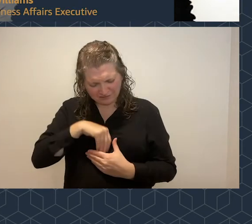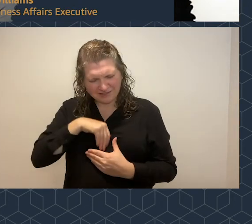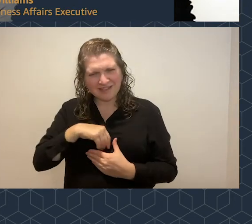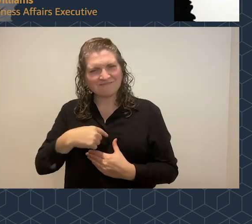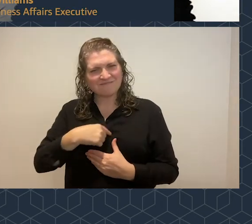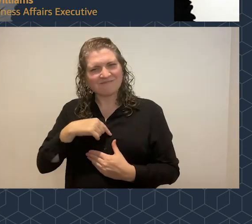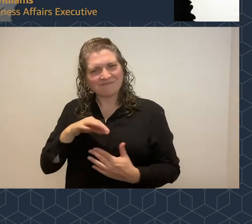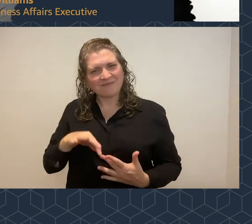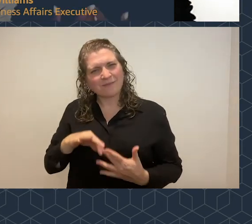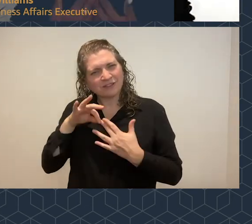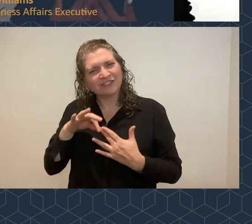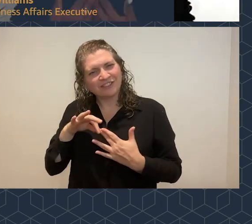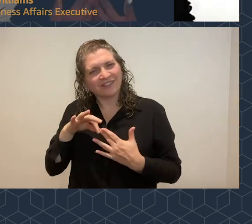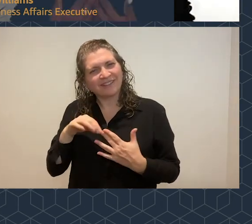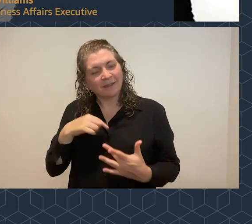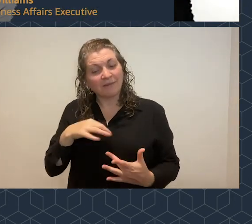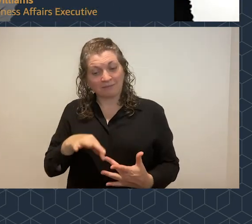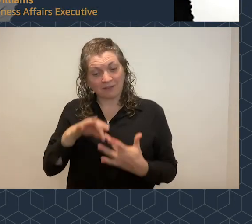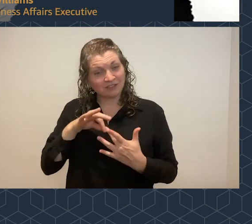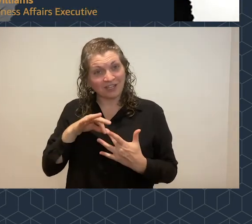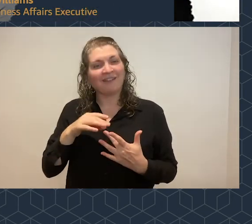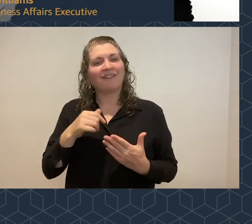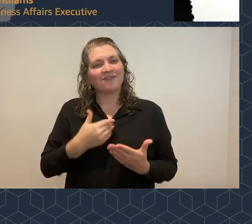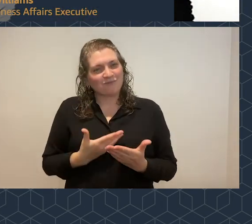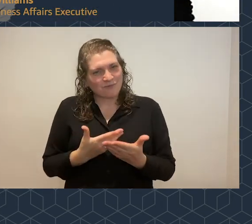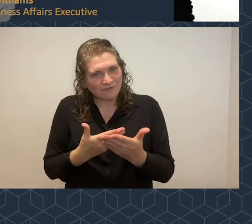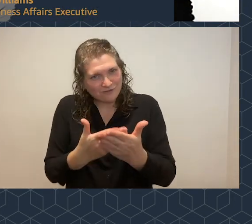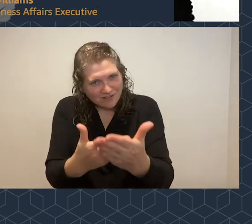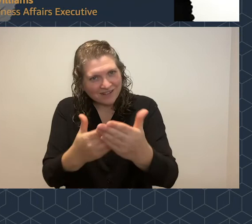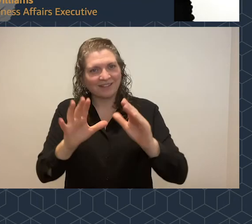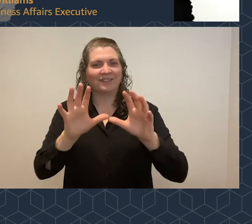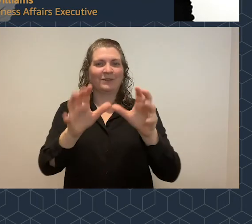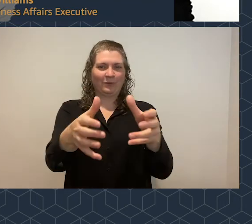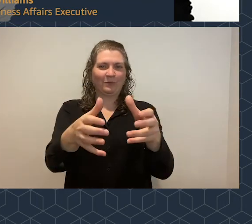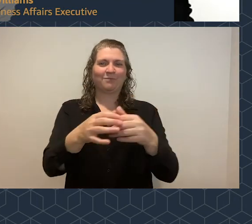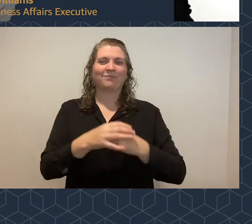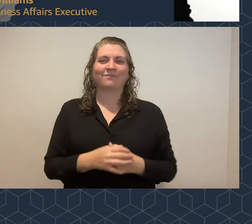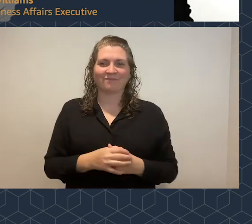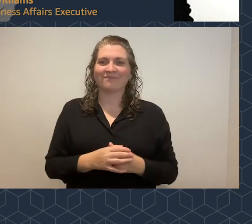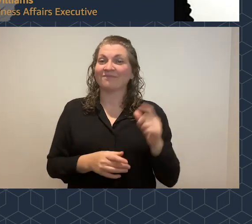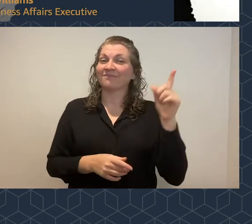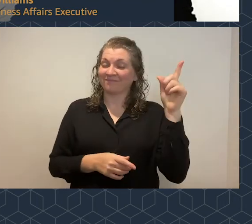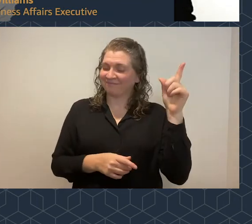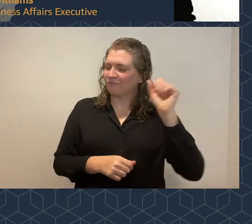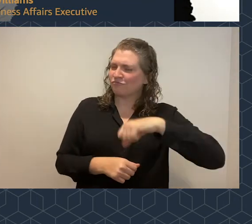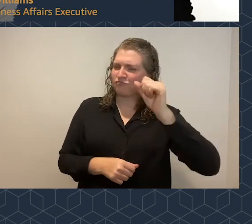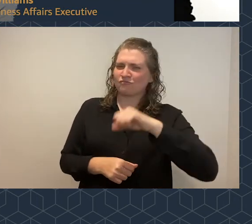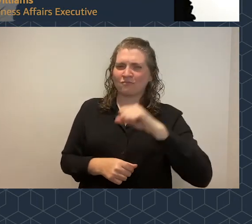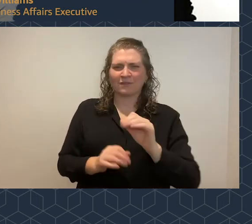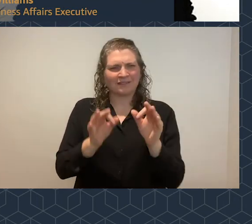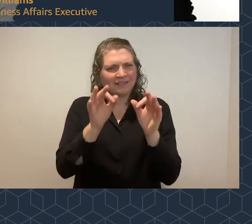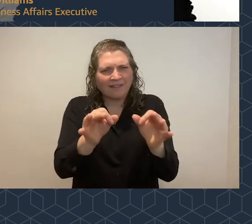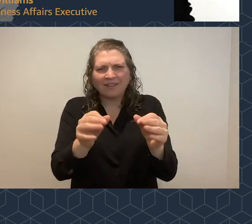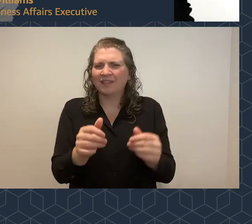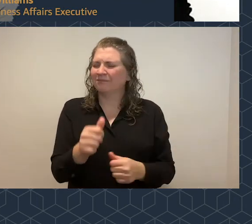then be comfortable bringing that unique self to the table. Yeah, definitely. And Amazon definitely encourages that through